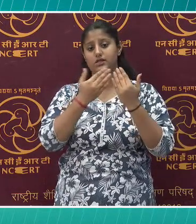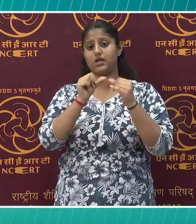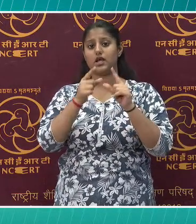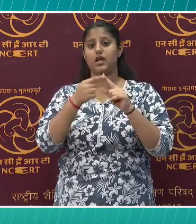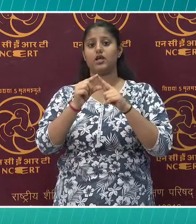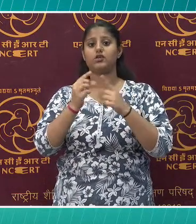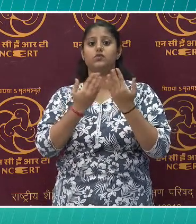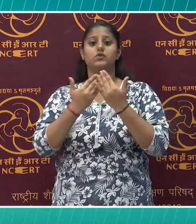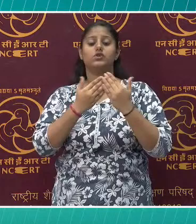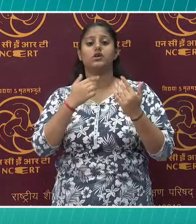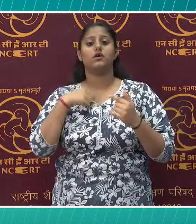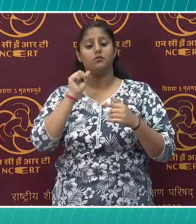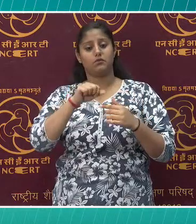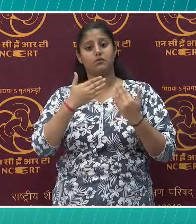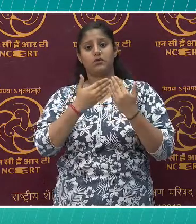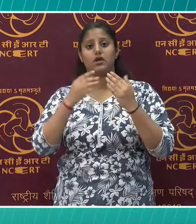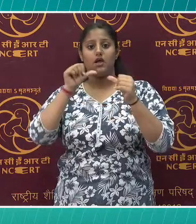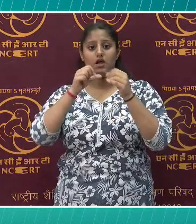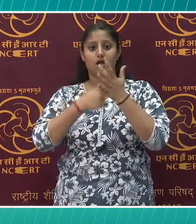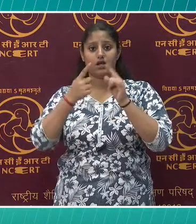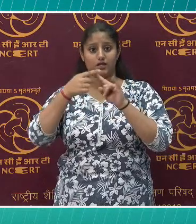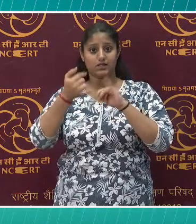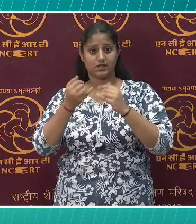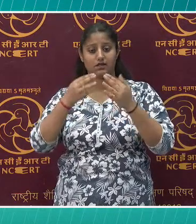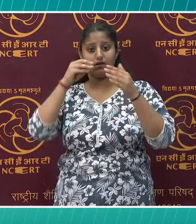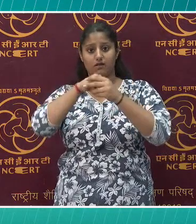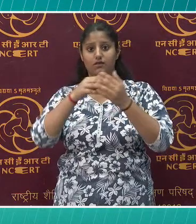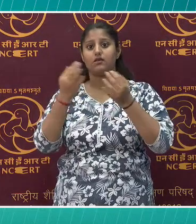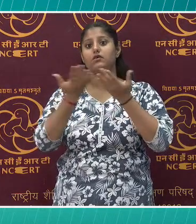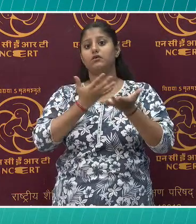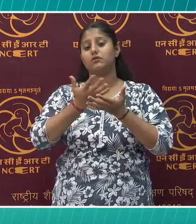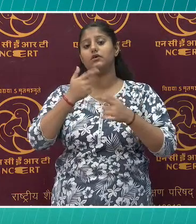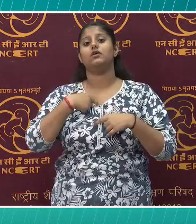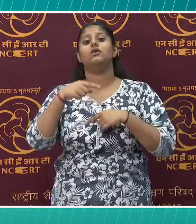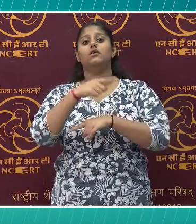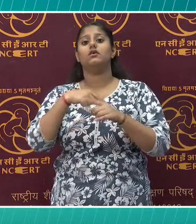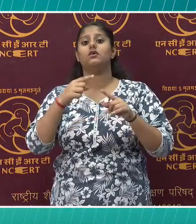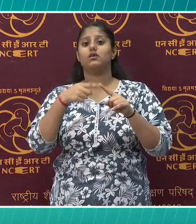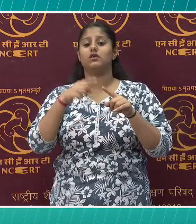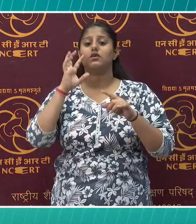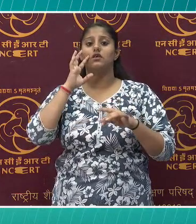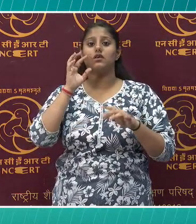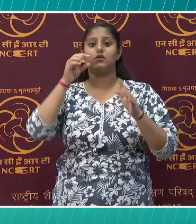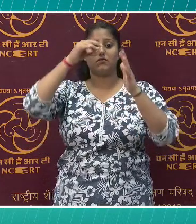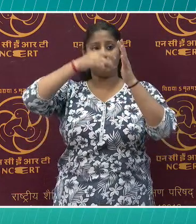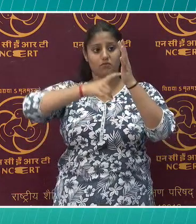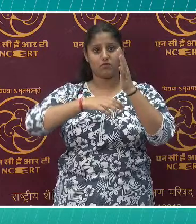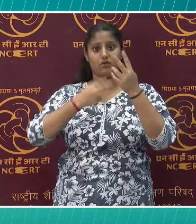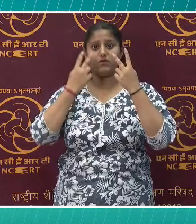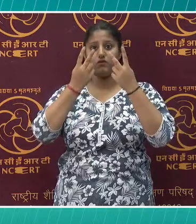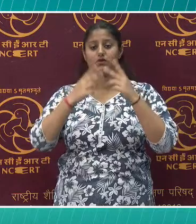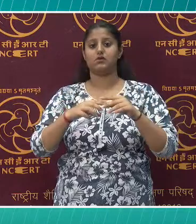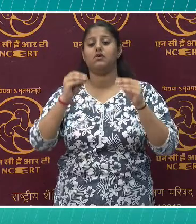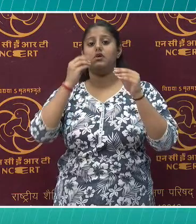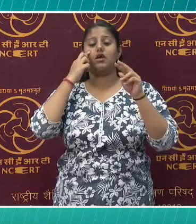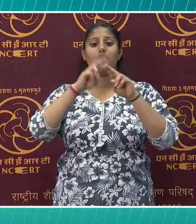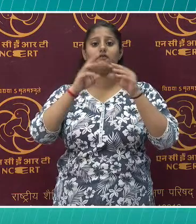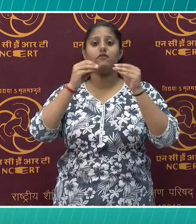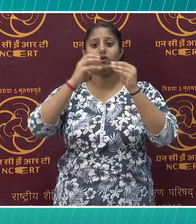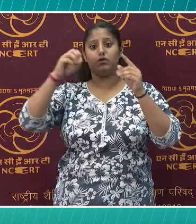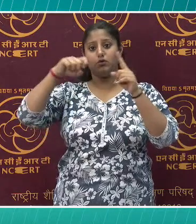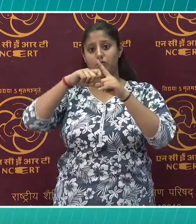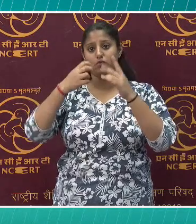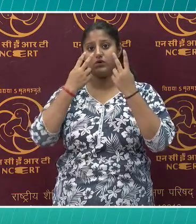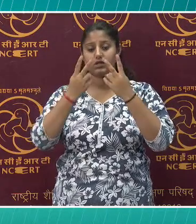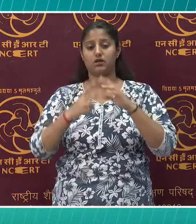discussing arts in every platform wherever it is possible, and this is of course a very brief thing, but when you look at the book and you see all